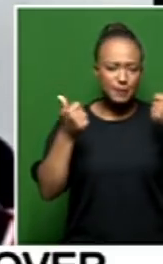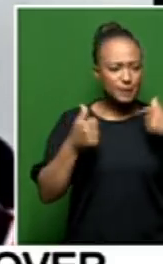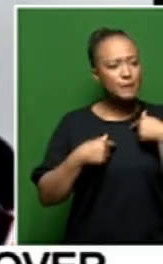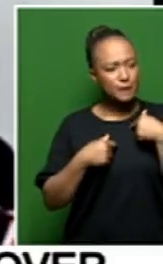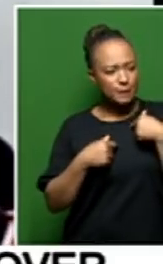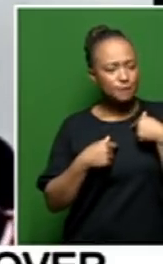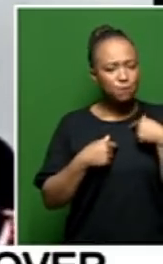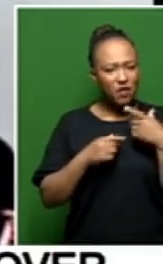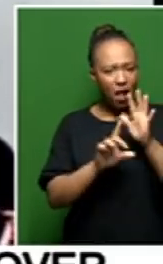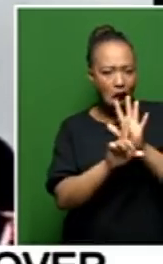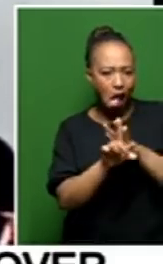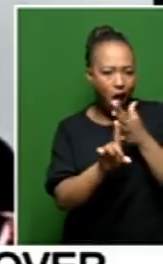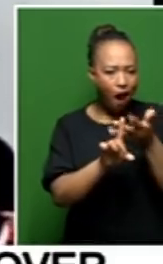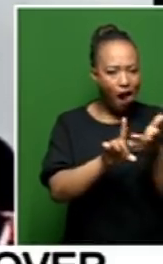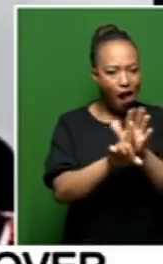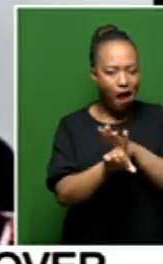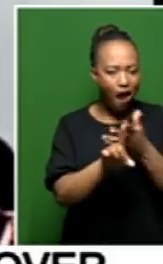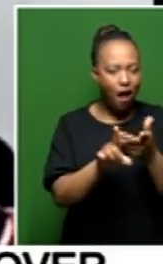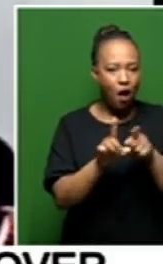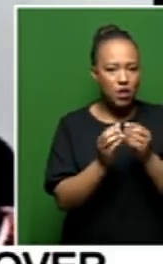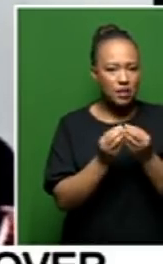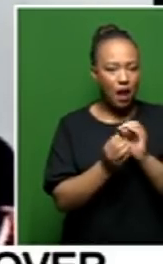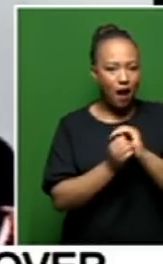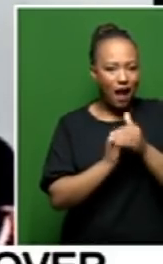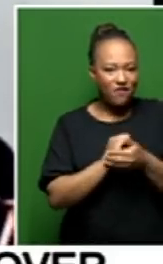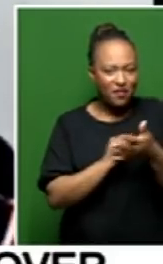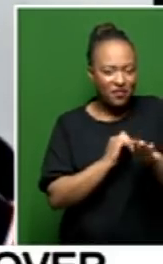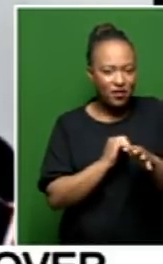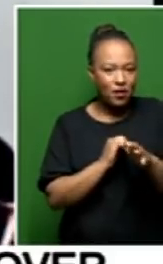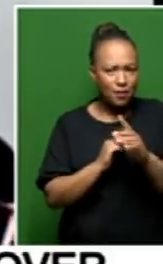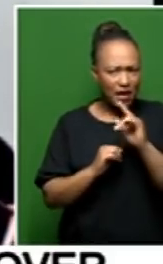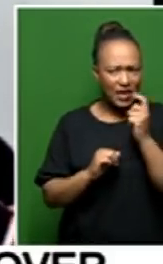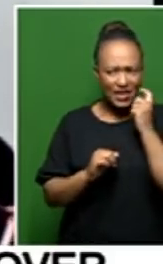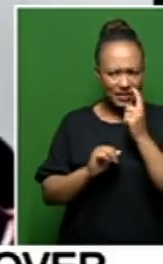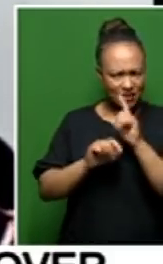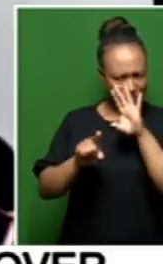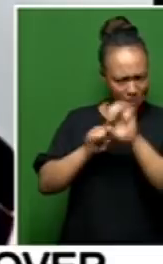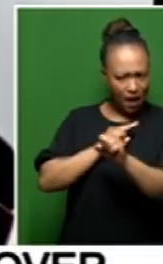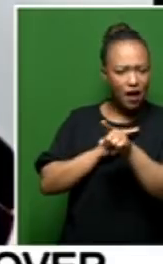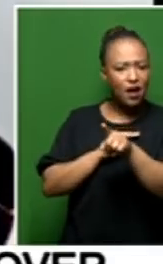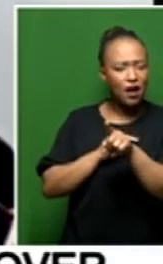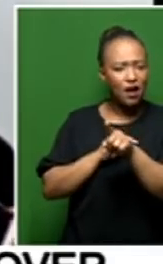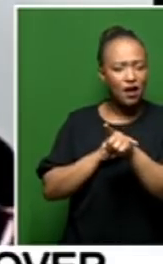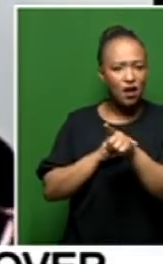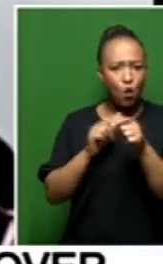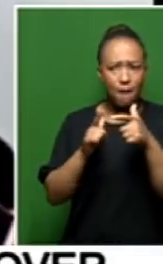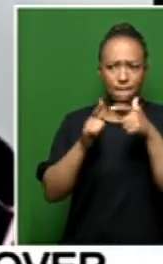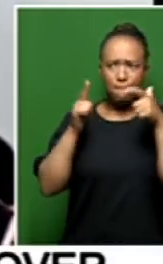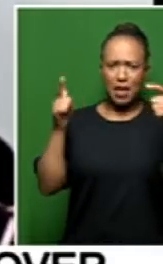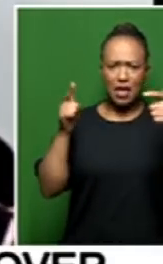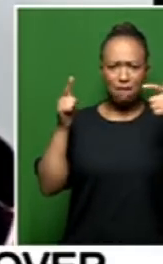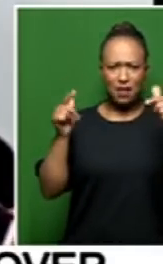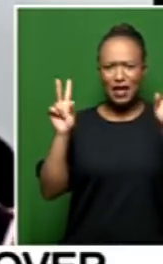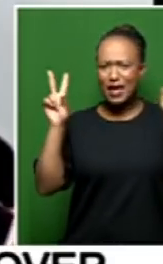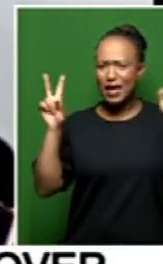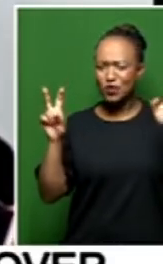stage being covered with something so that we couldn't recognize it, but it was very easy to recognize, and making a big issue